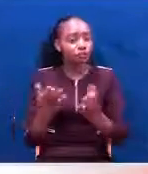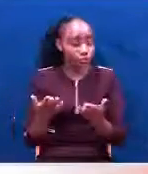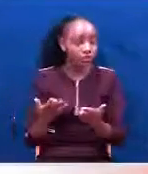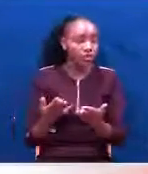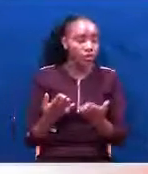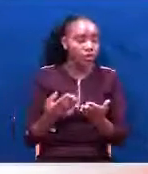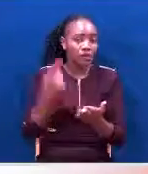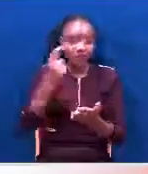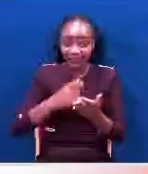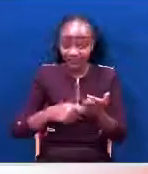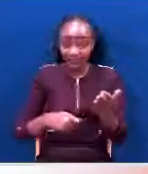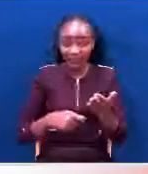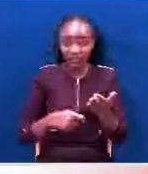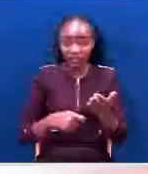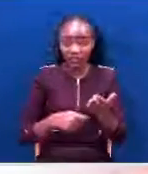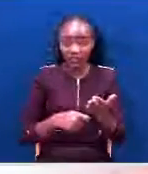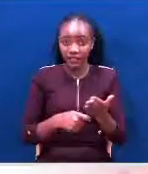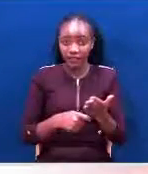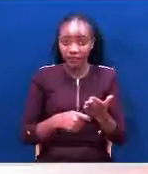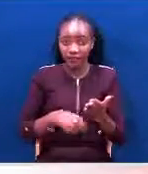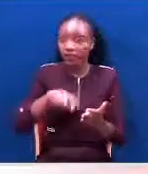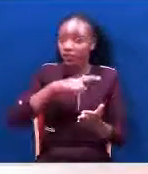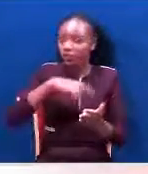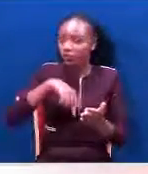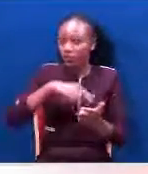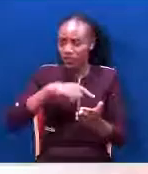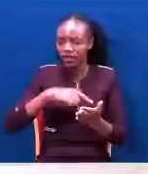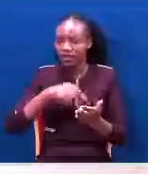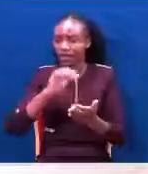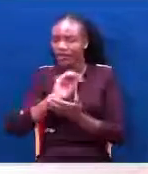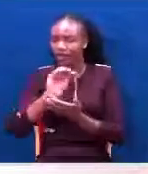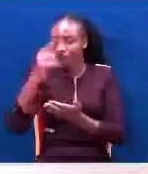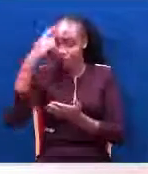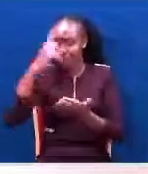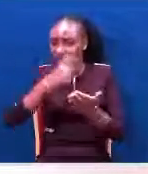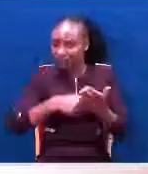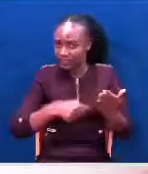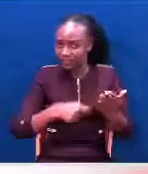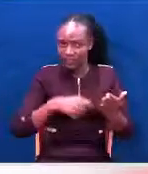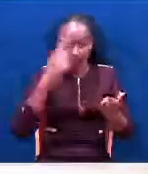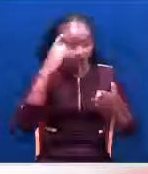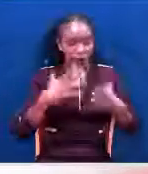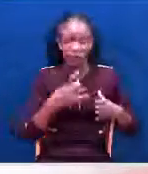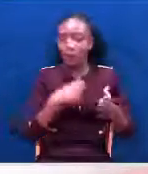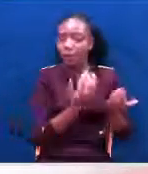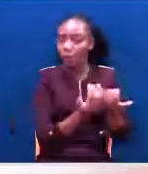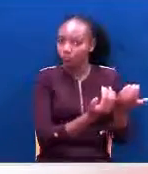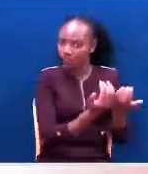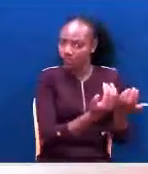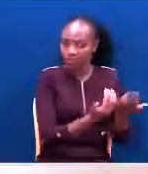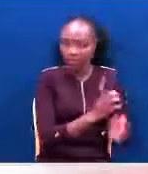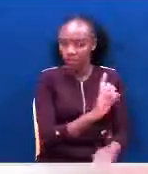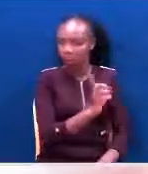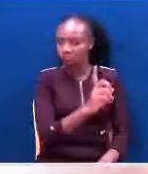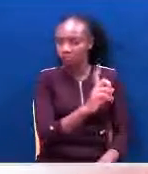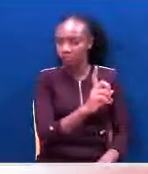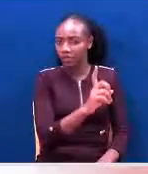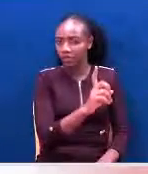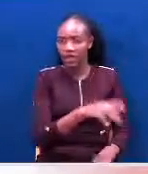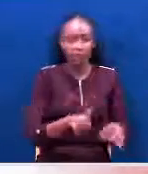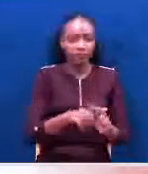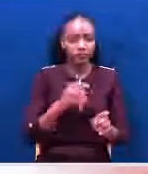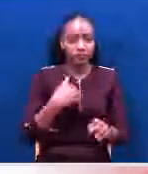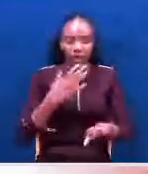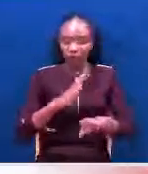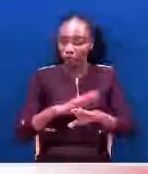taxation. We should not be taxing our people, making trading expensive, and we have come up with very,